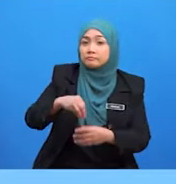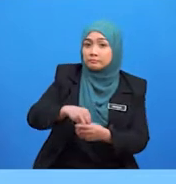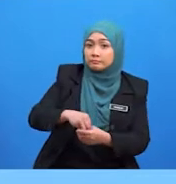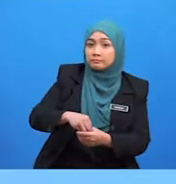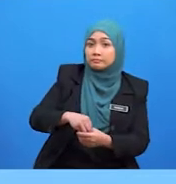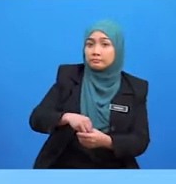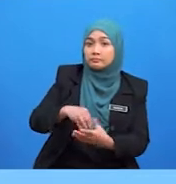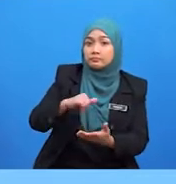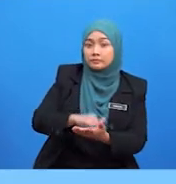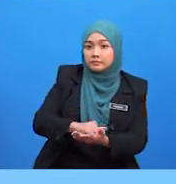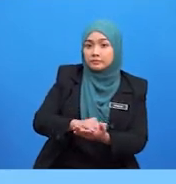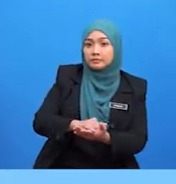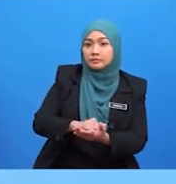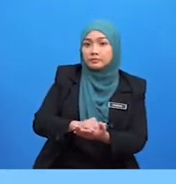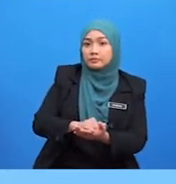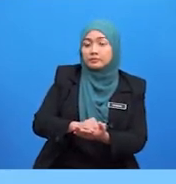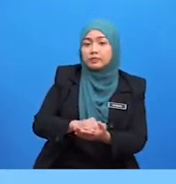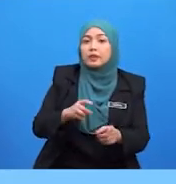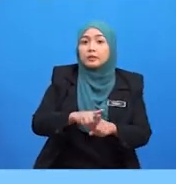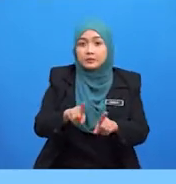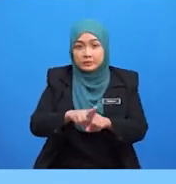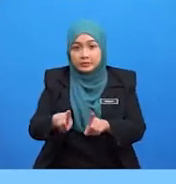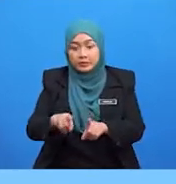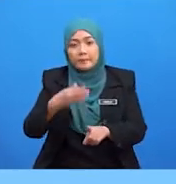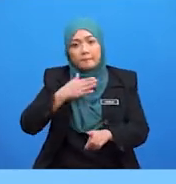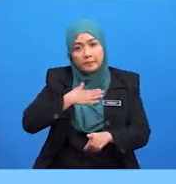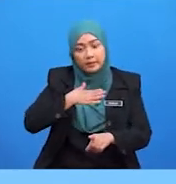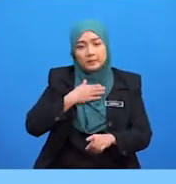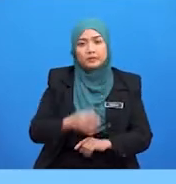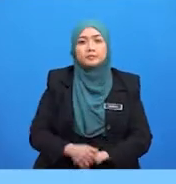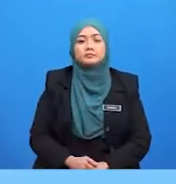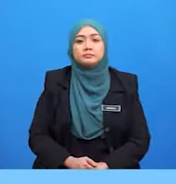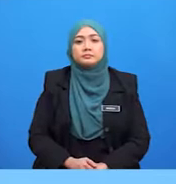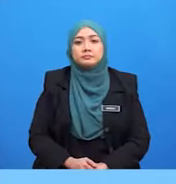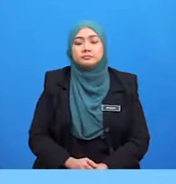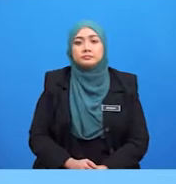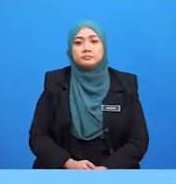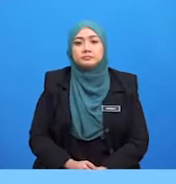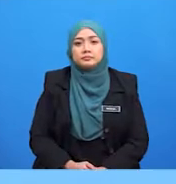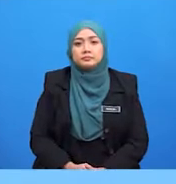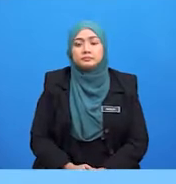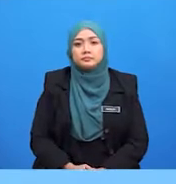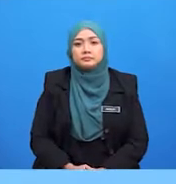You are required to describe the pictures shown to you with adjectives.